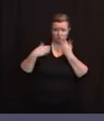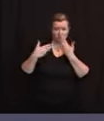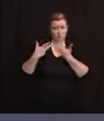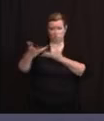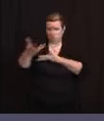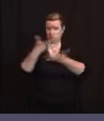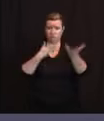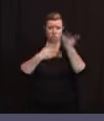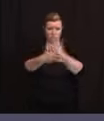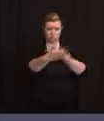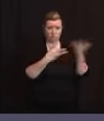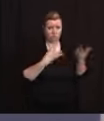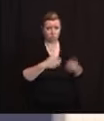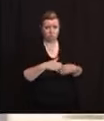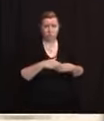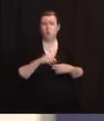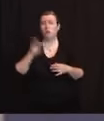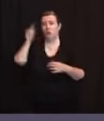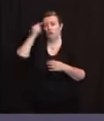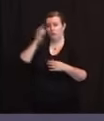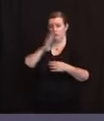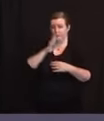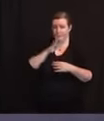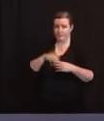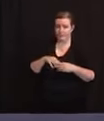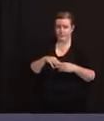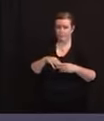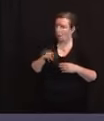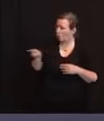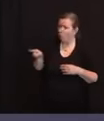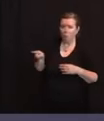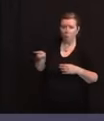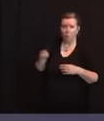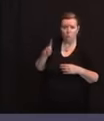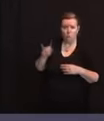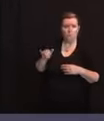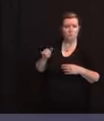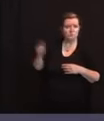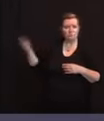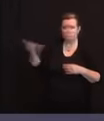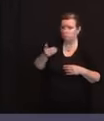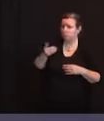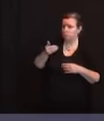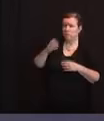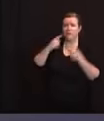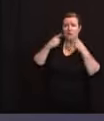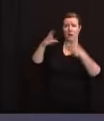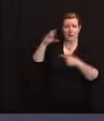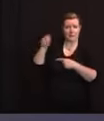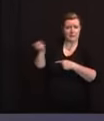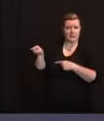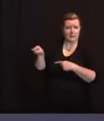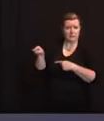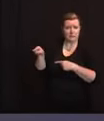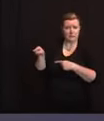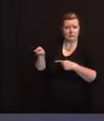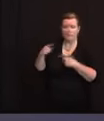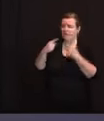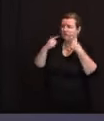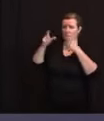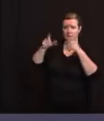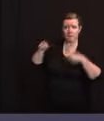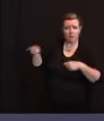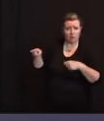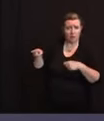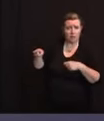reminding everyone that you hired a nationally recognized firm with nationally recognized individuals now several weeks ago